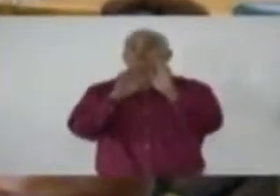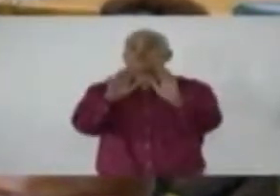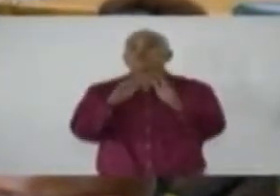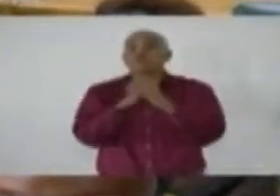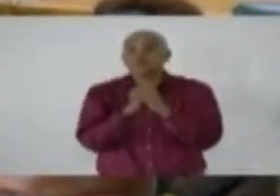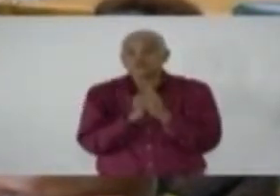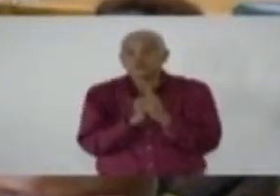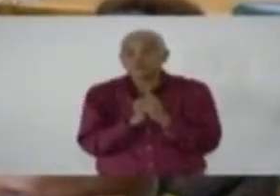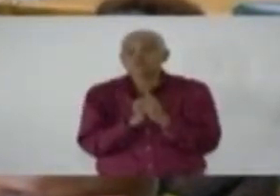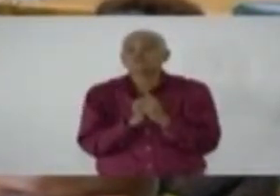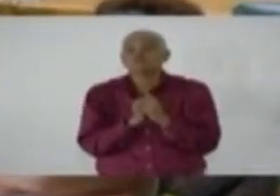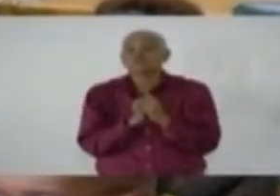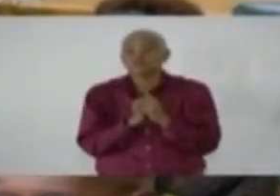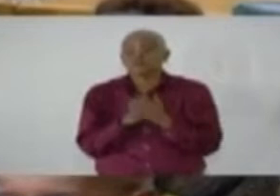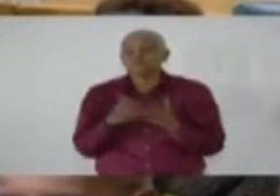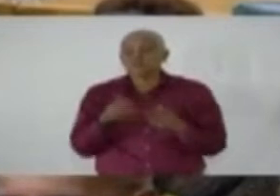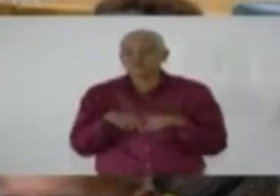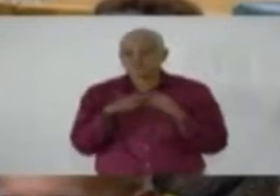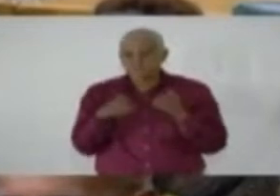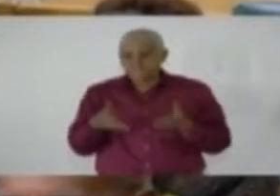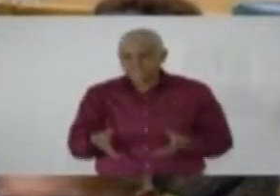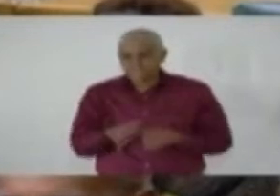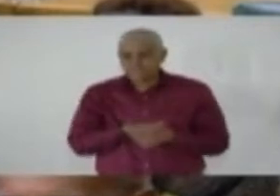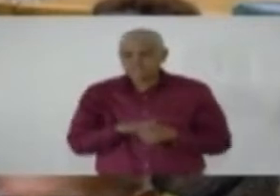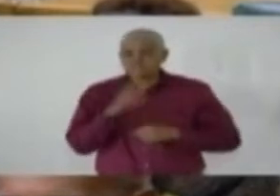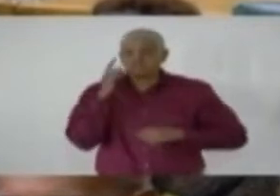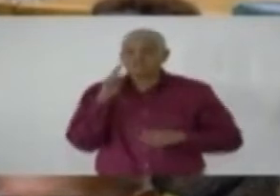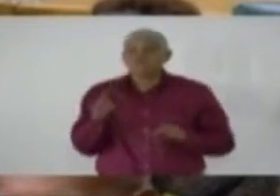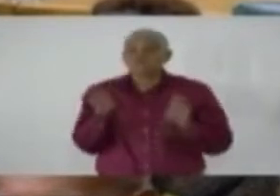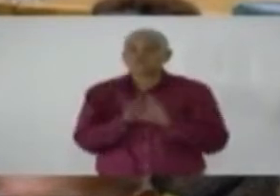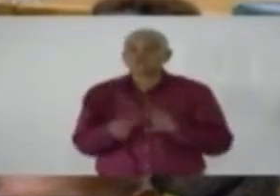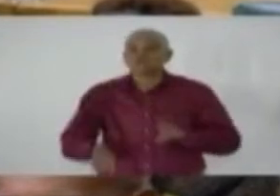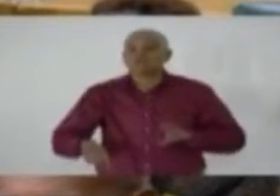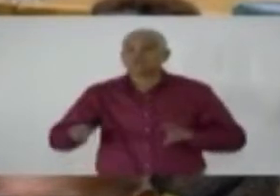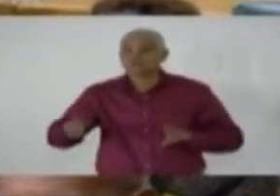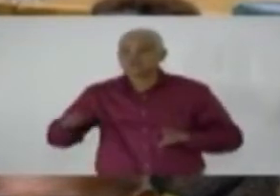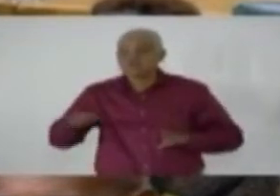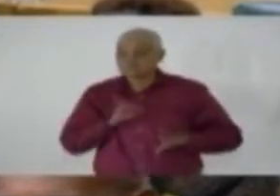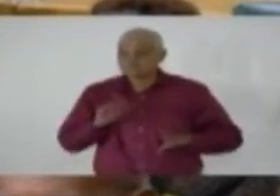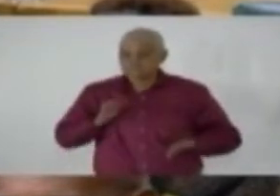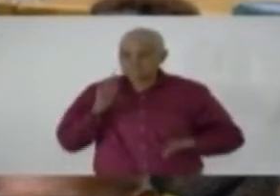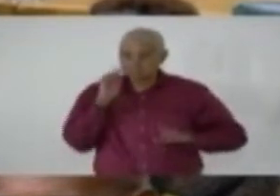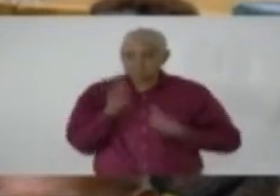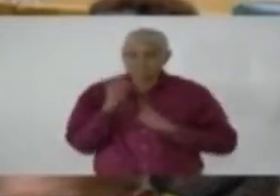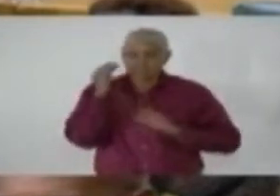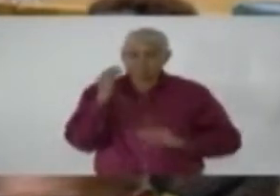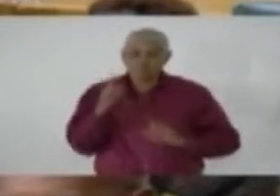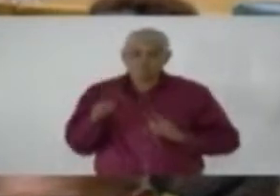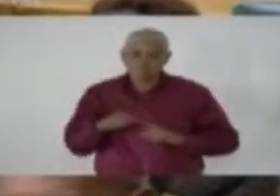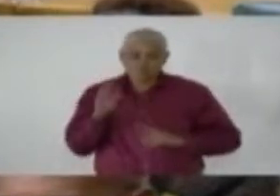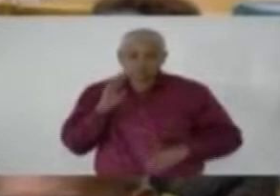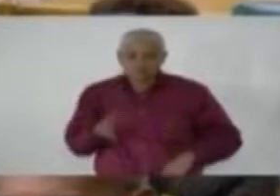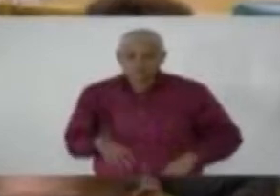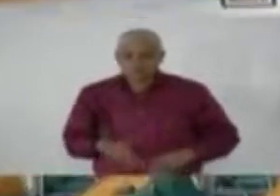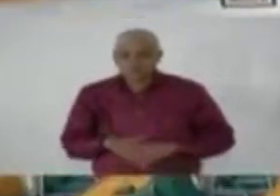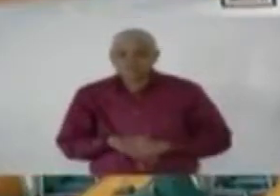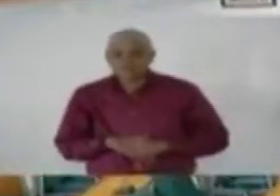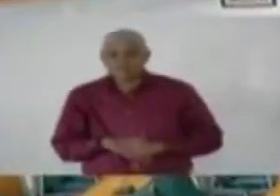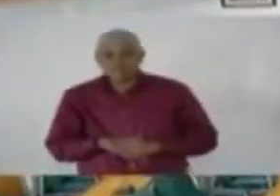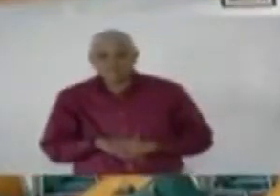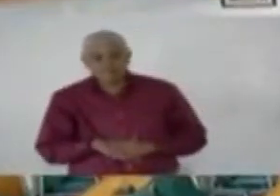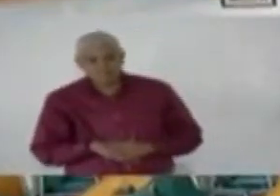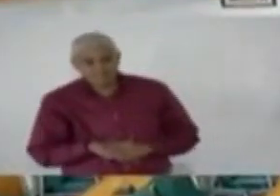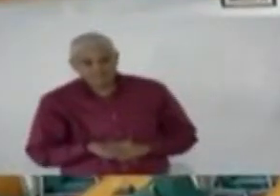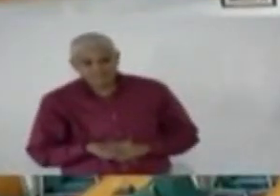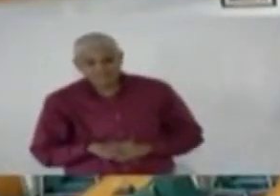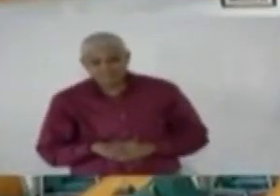the State of the Nation debate and for the adjournment of the Senate for a date to be fixed. Thank you